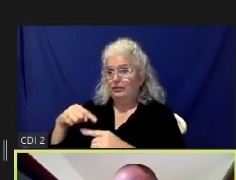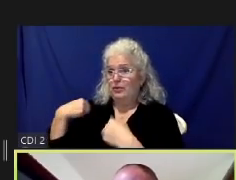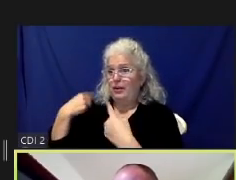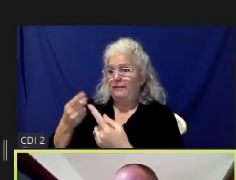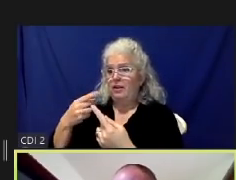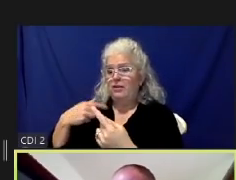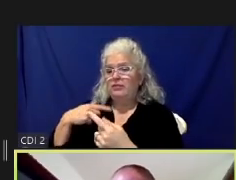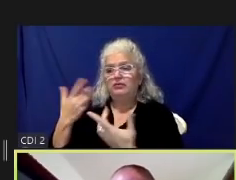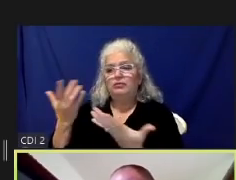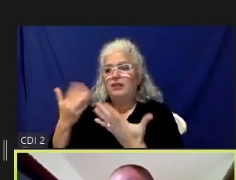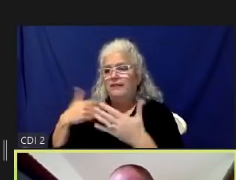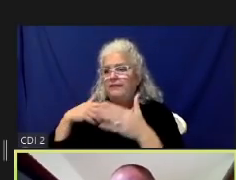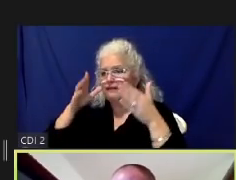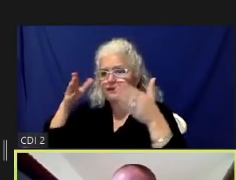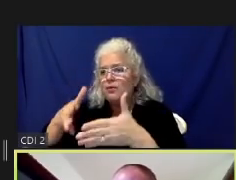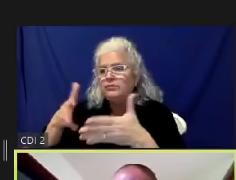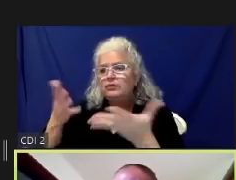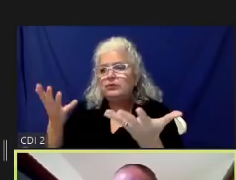with the